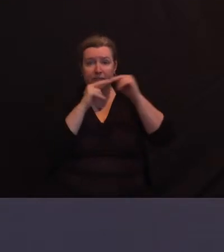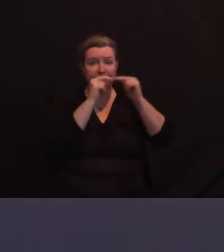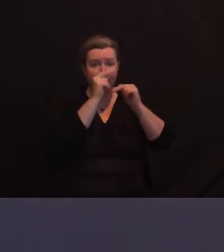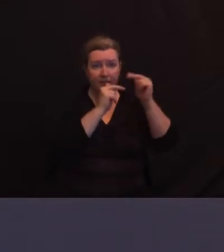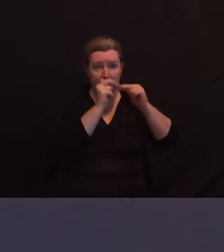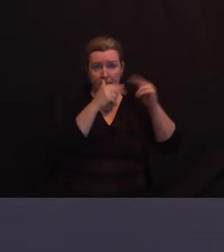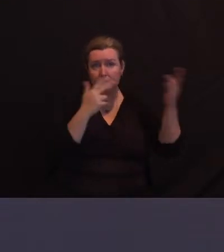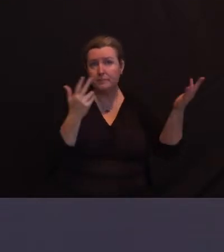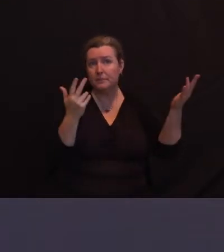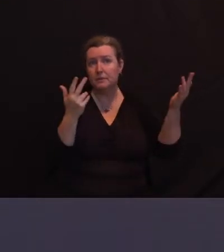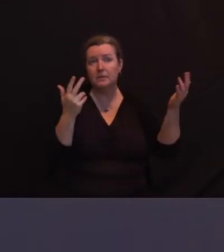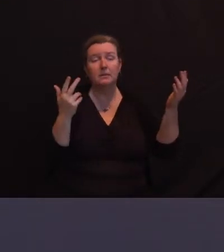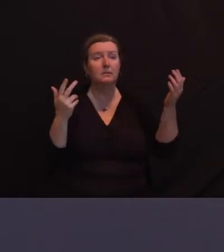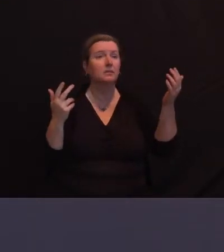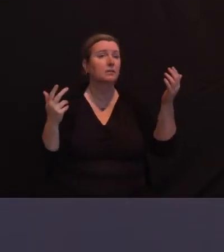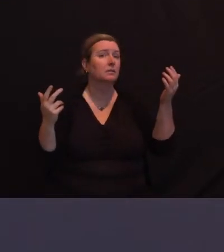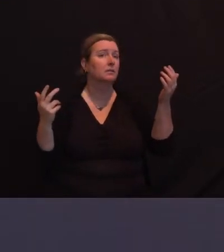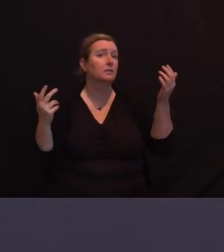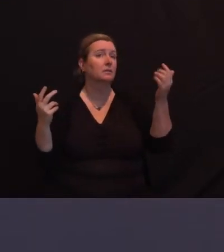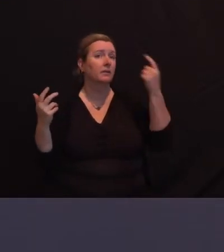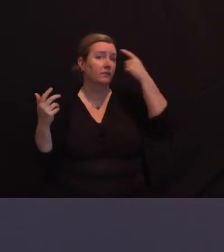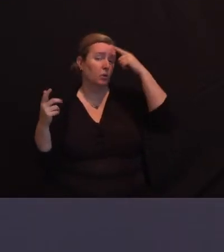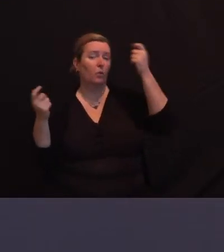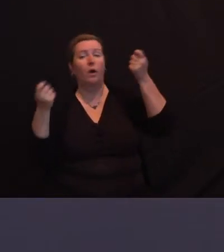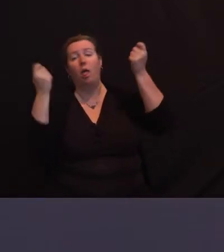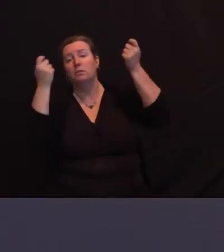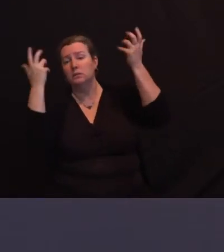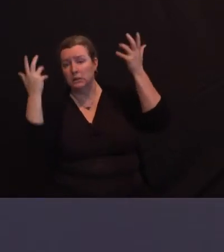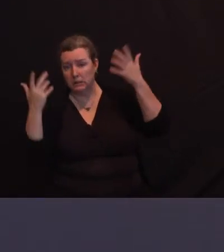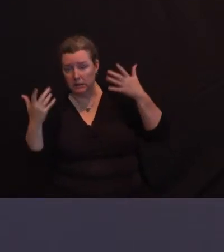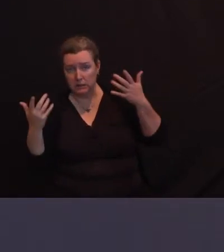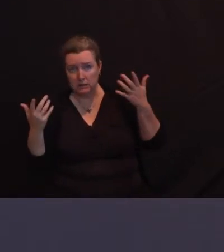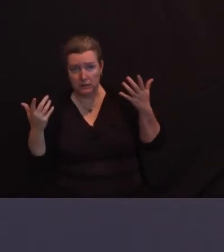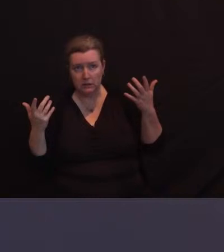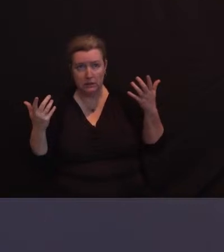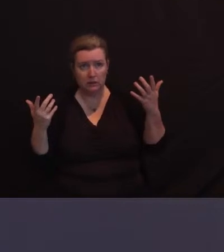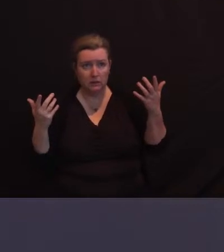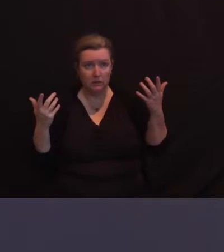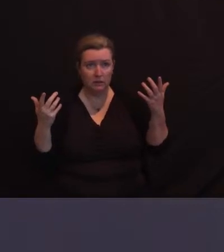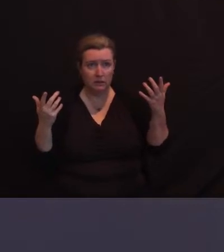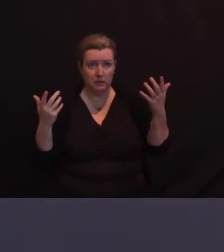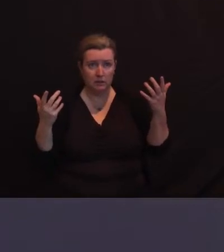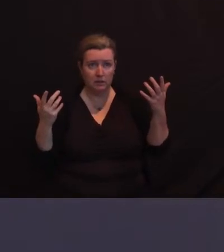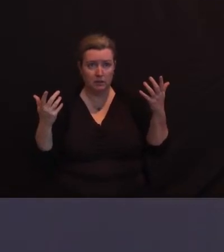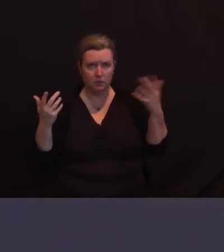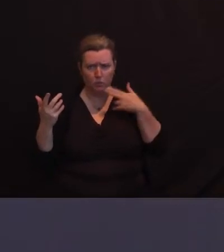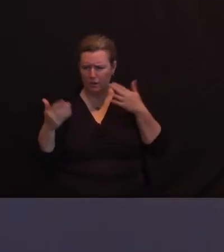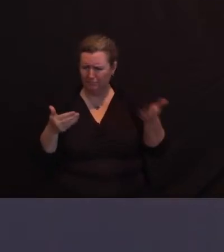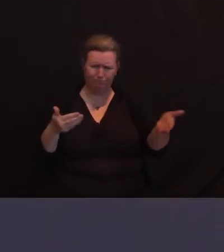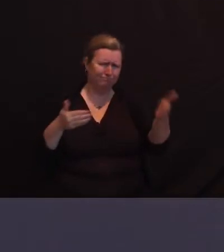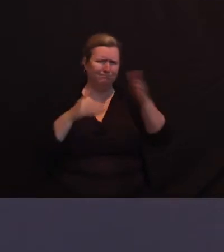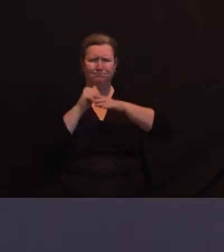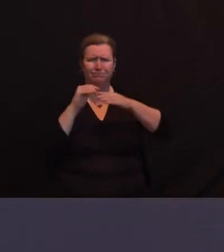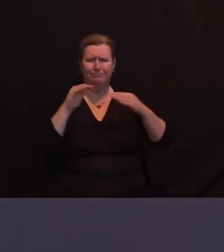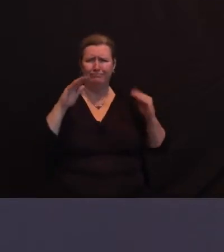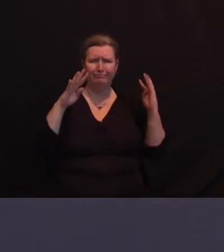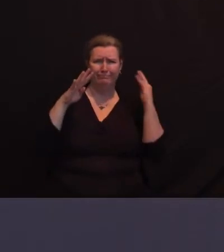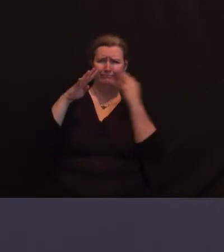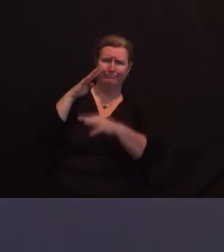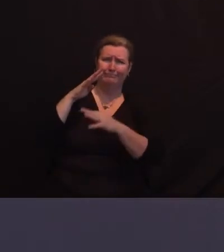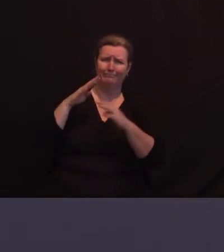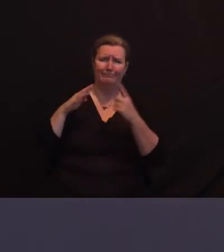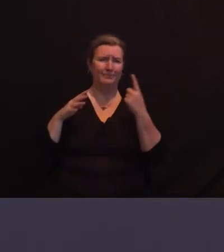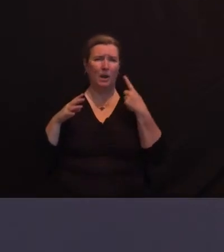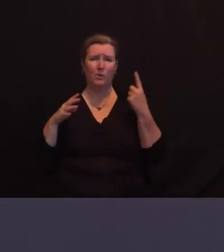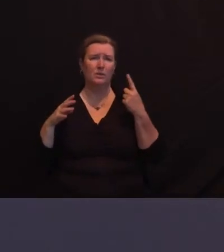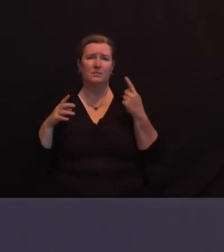for things like holidays. So, you see sort of any amount of modeling, you see an ebbing and flowing depending